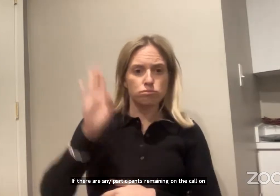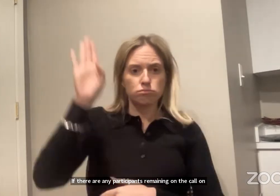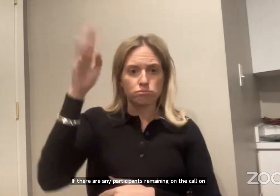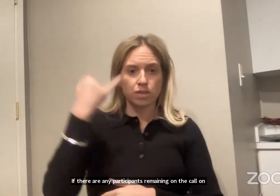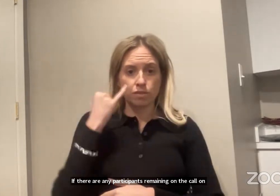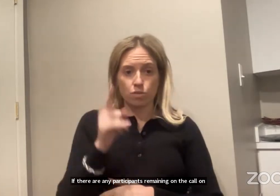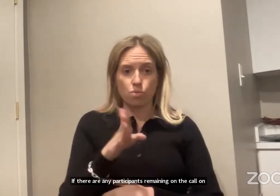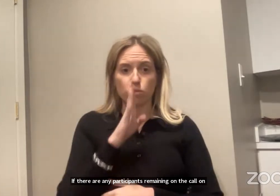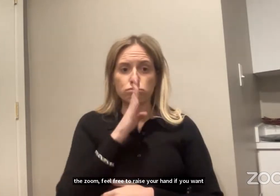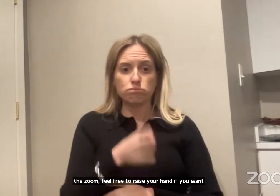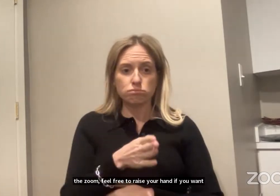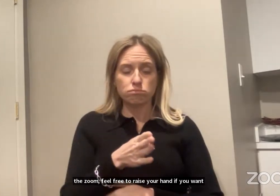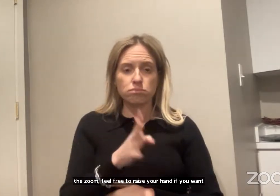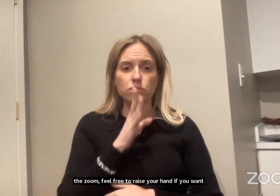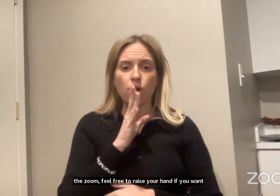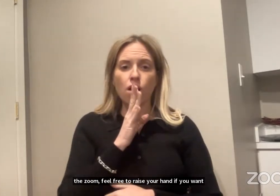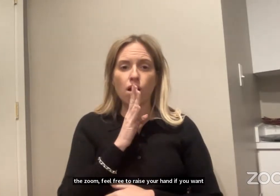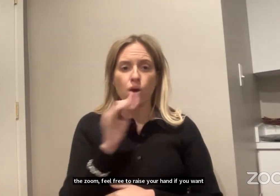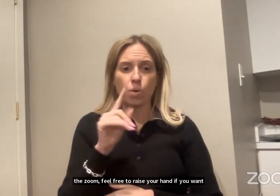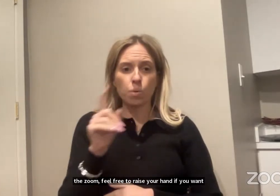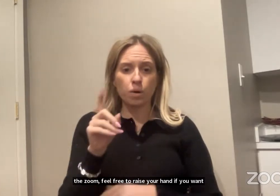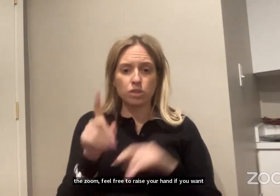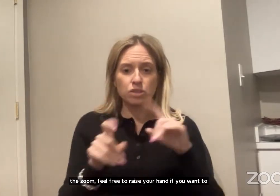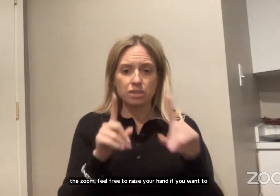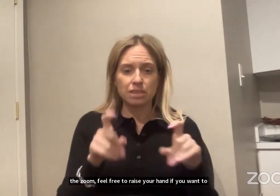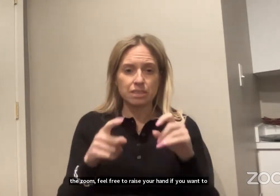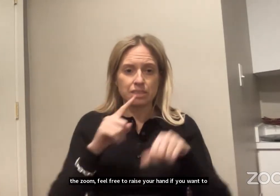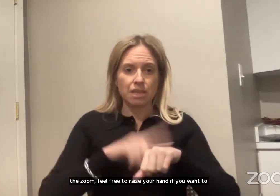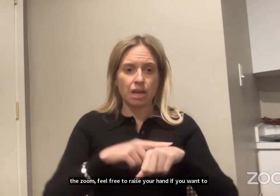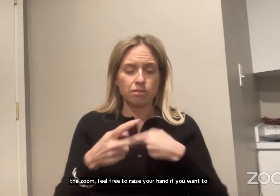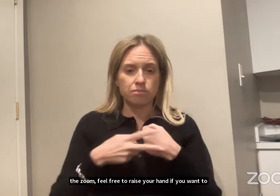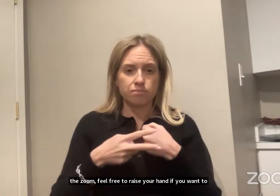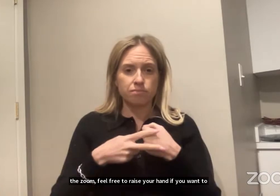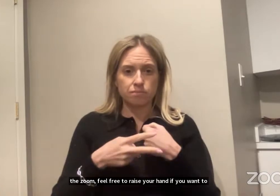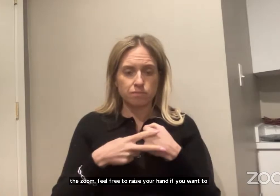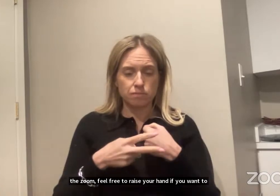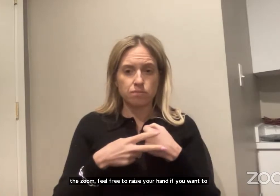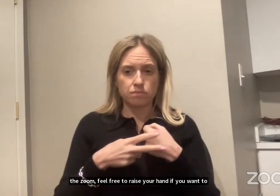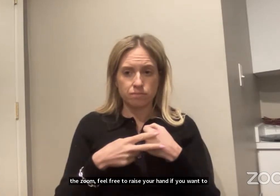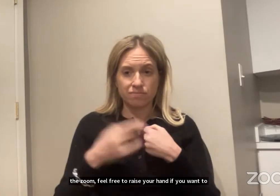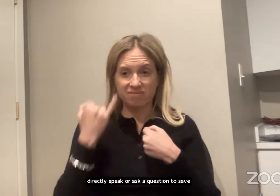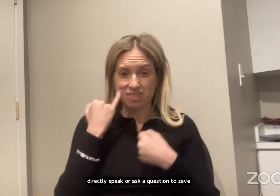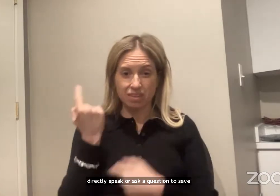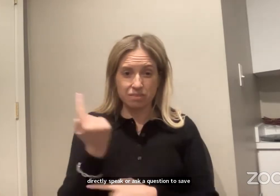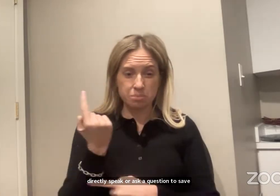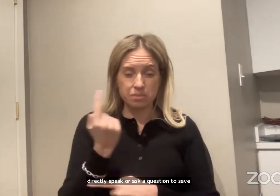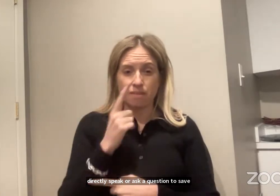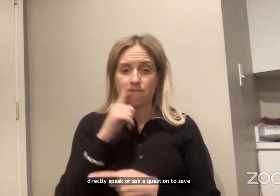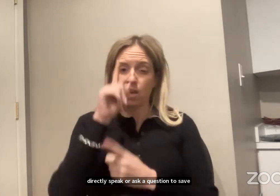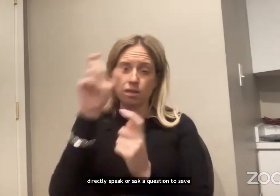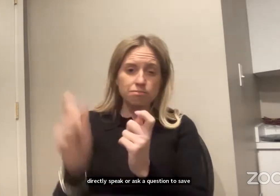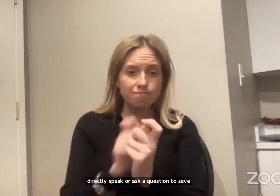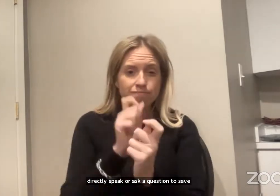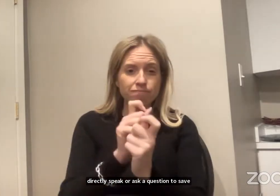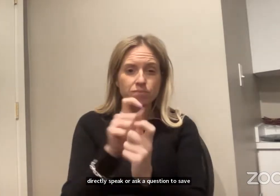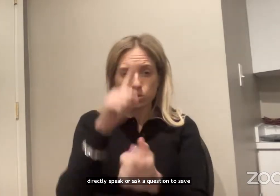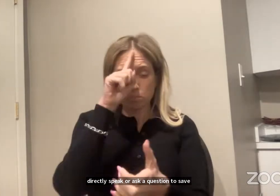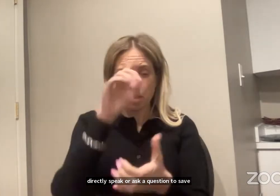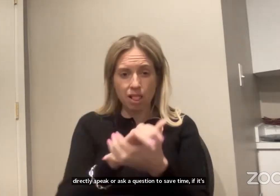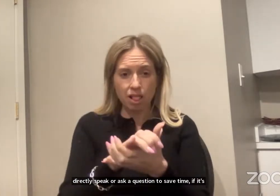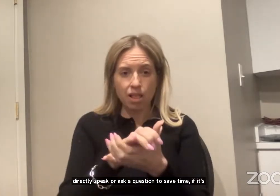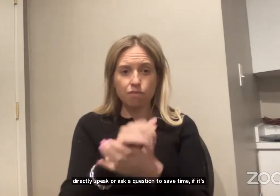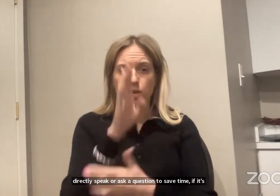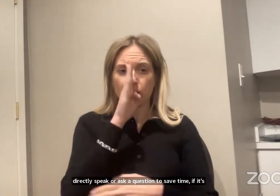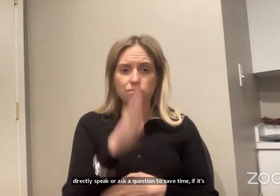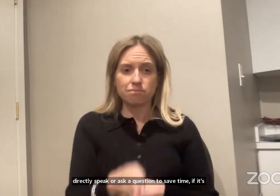speak or ask a question to save time. If it's something very specific that you believe can be